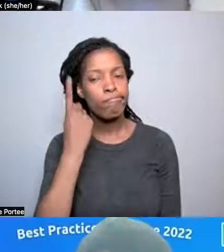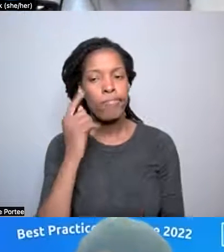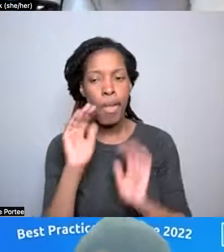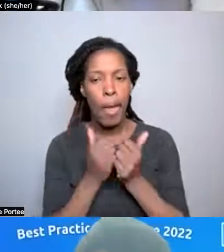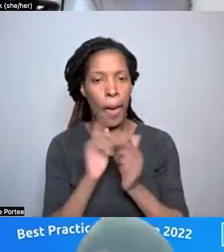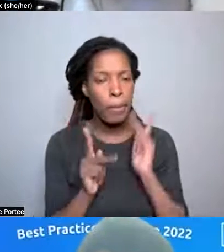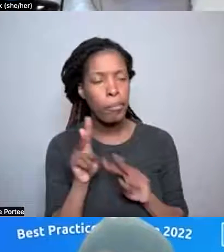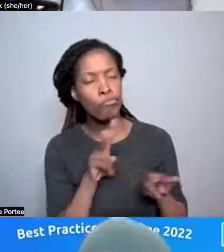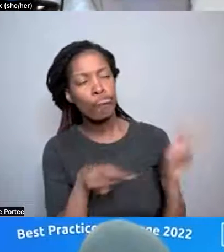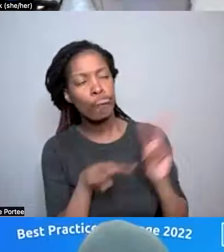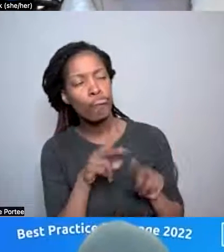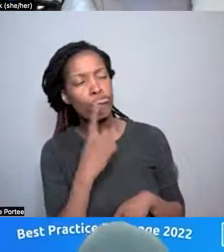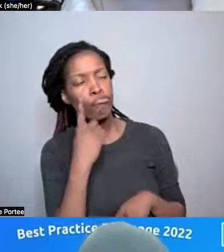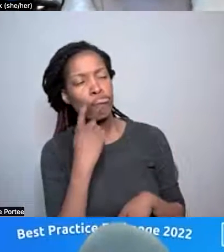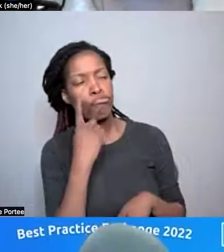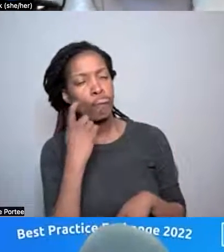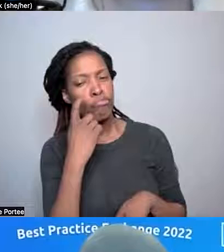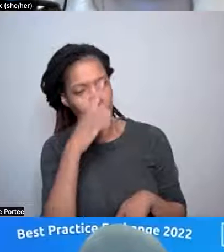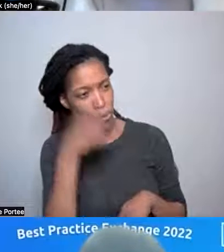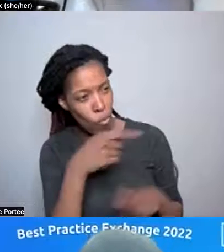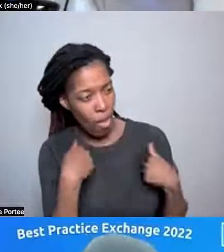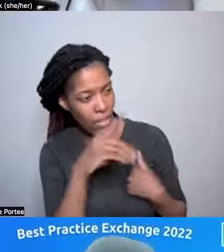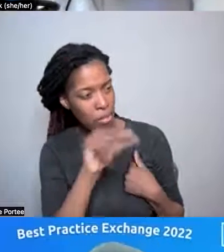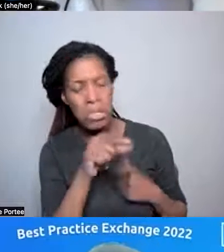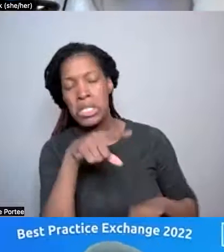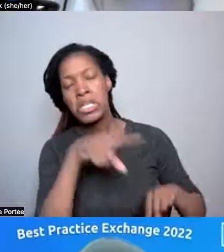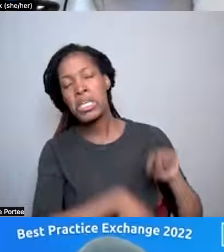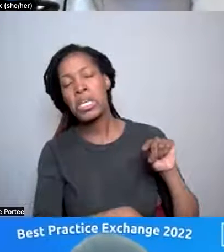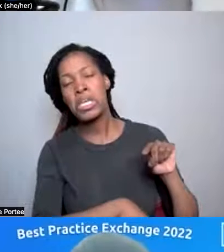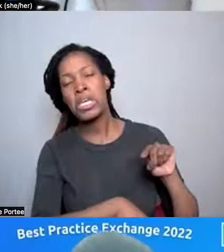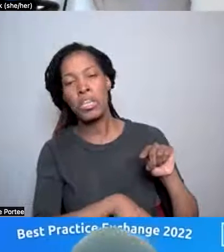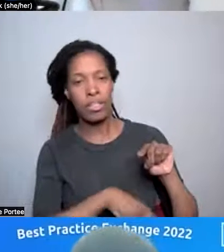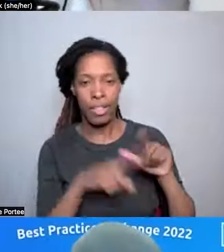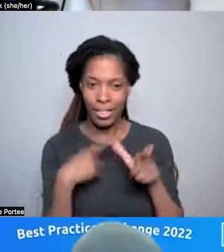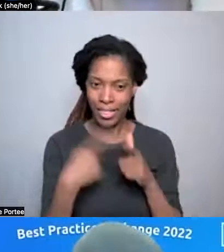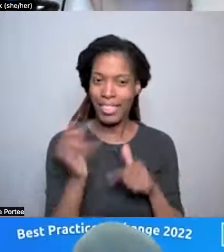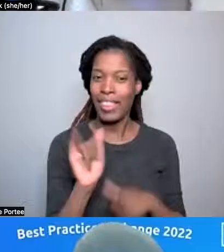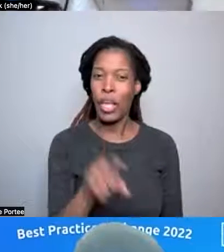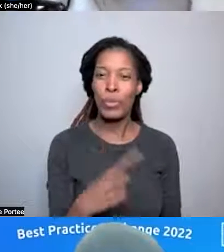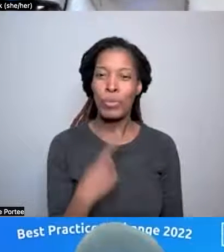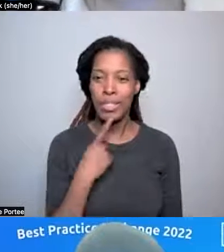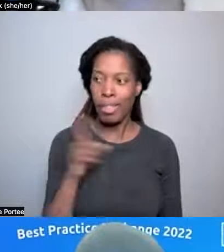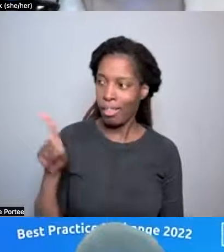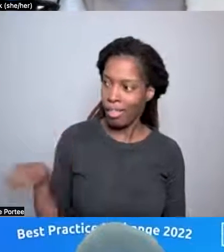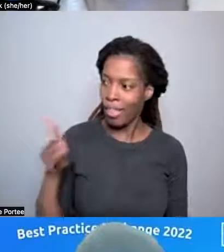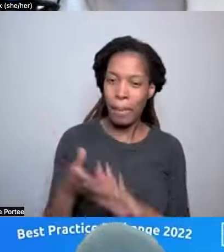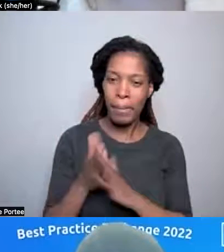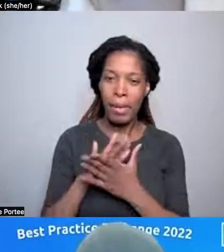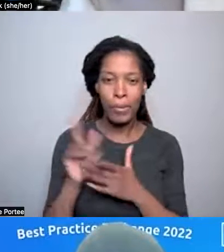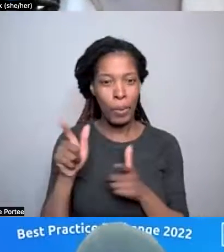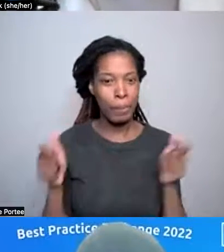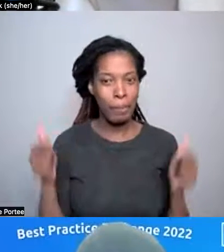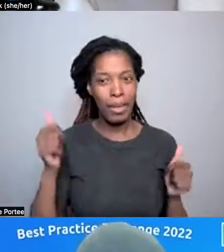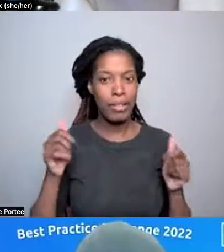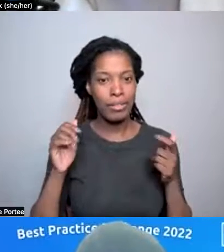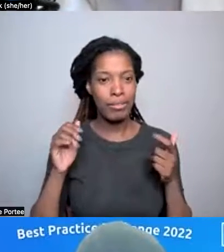you because of your disability, then, like you said, become your biggest customers or